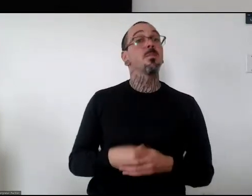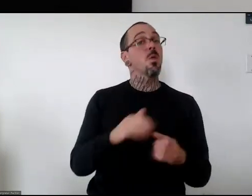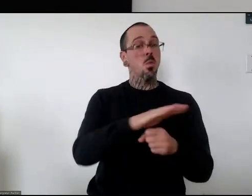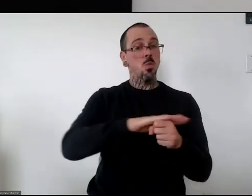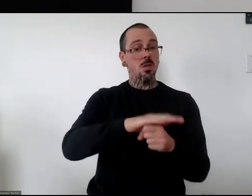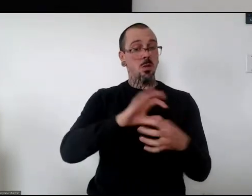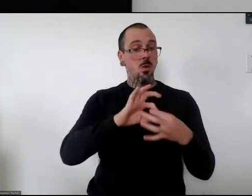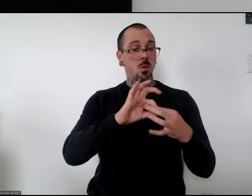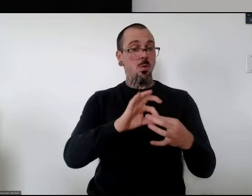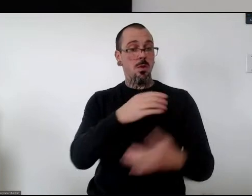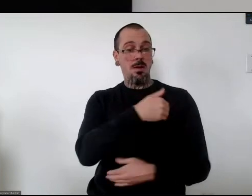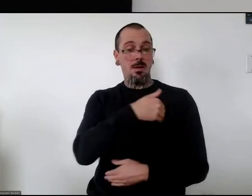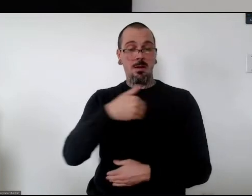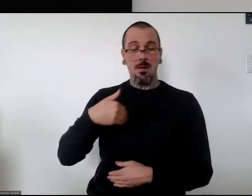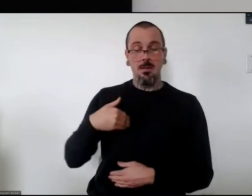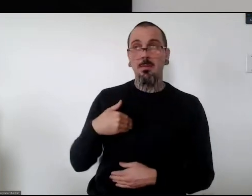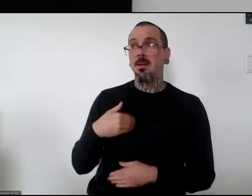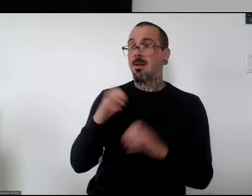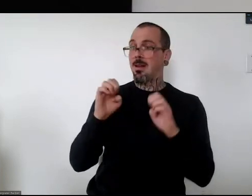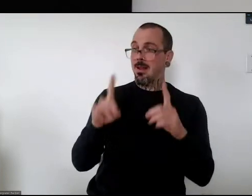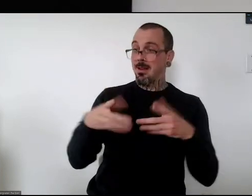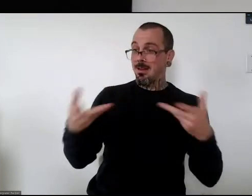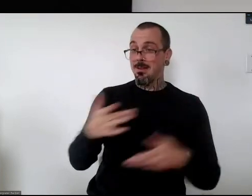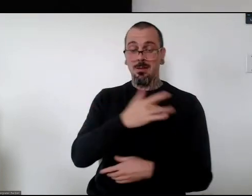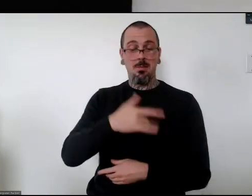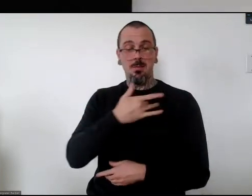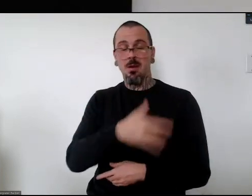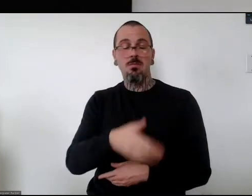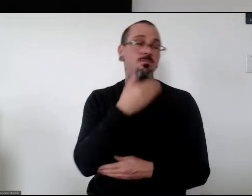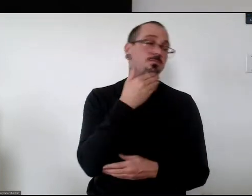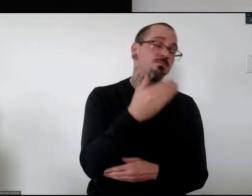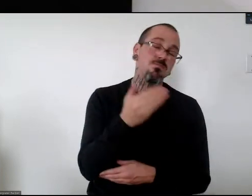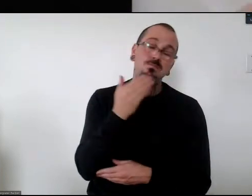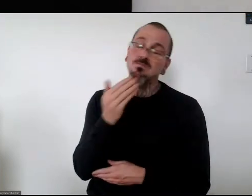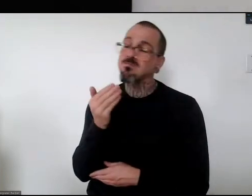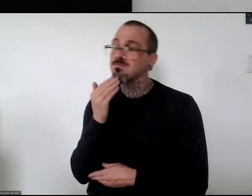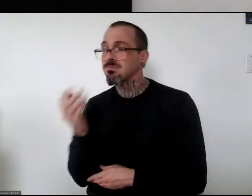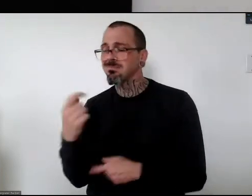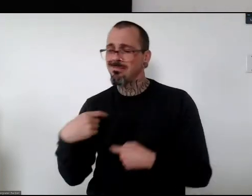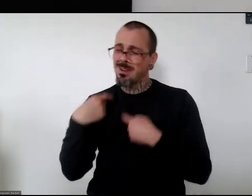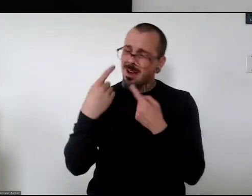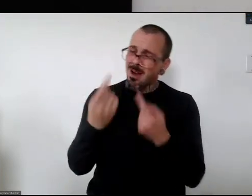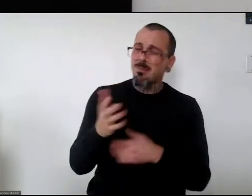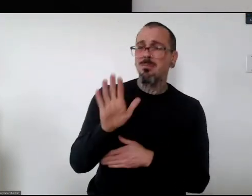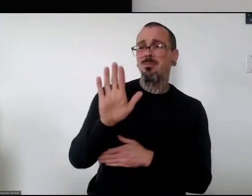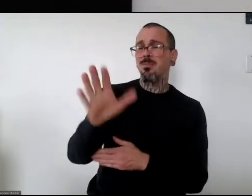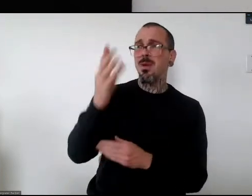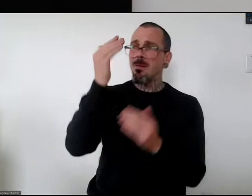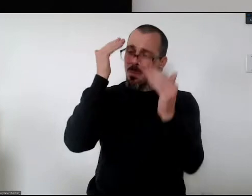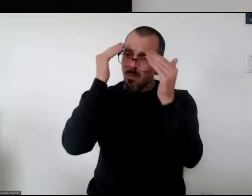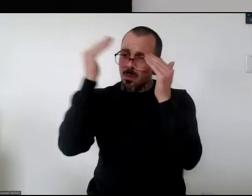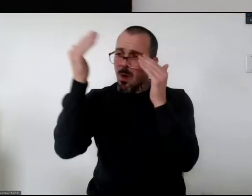and the educators here in this province. Their guidance has been so valuable in making this project happen.